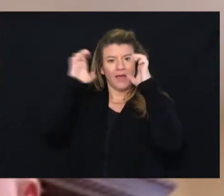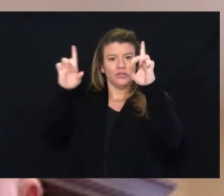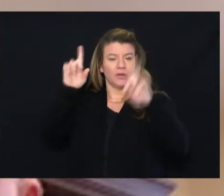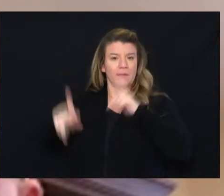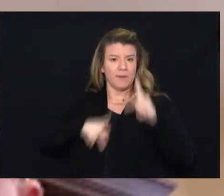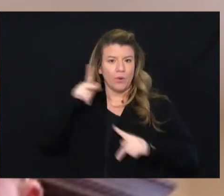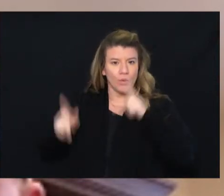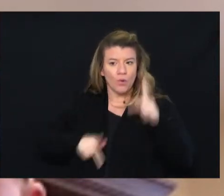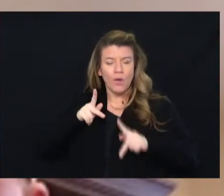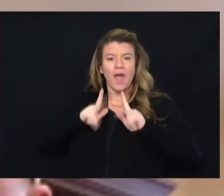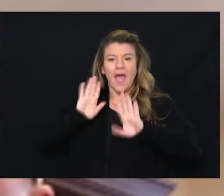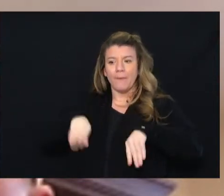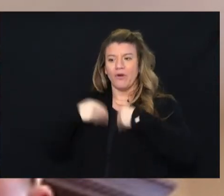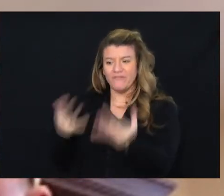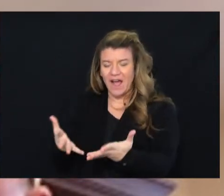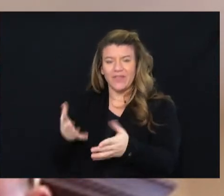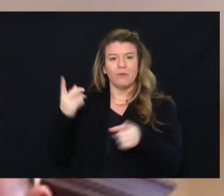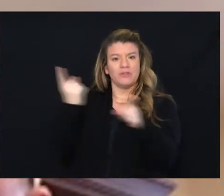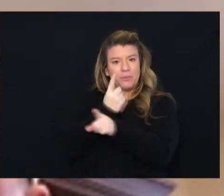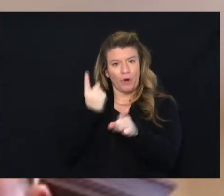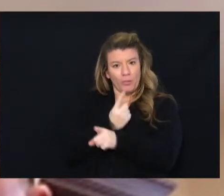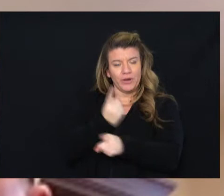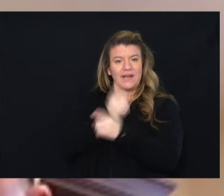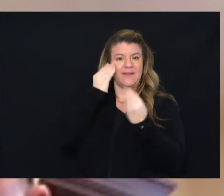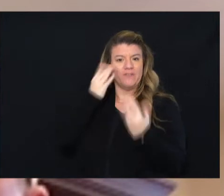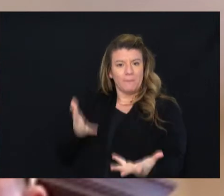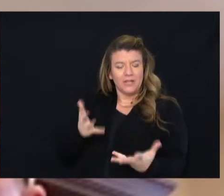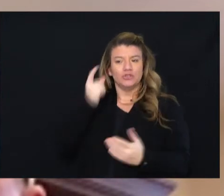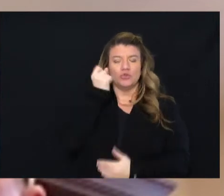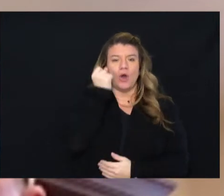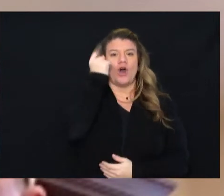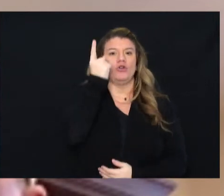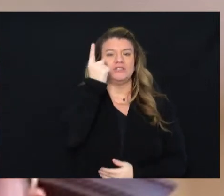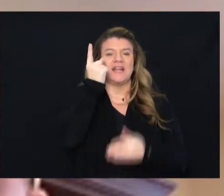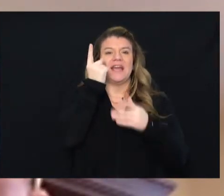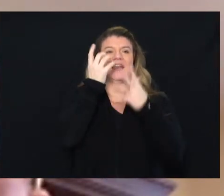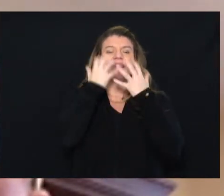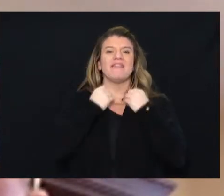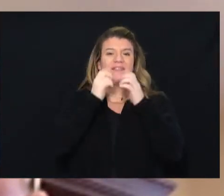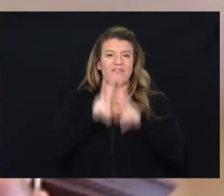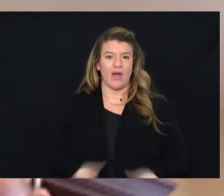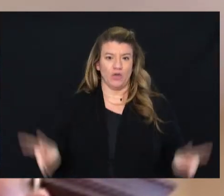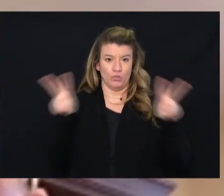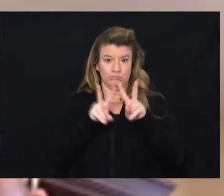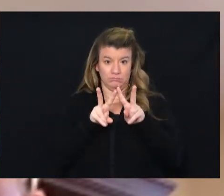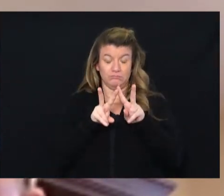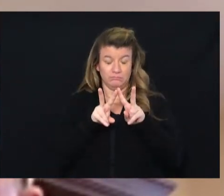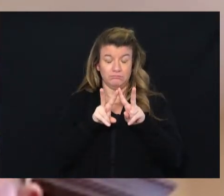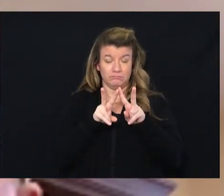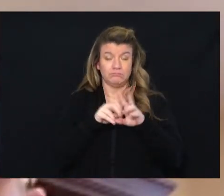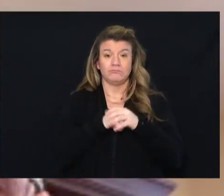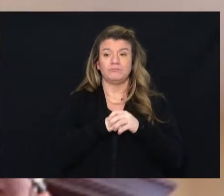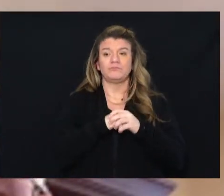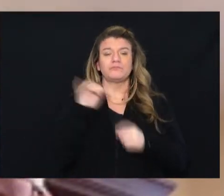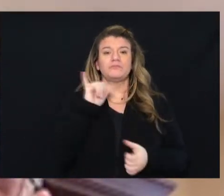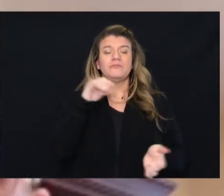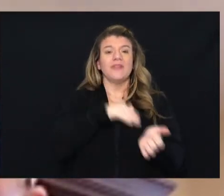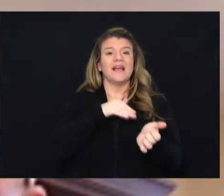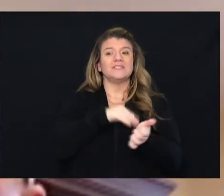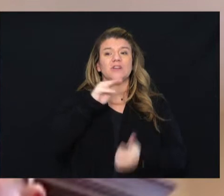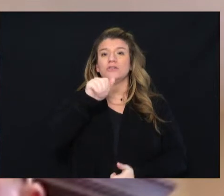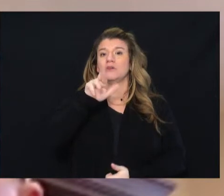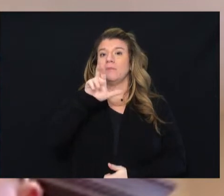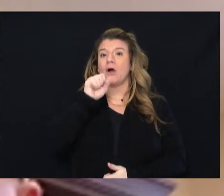and provide them with the appropriate information to understand the value. As Dr. Marsh pointed